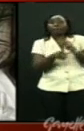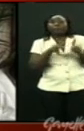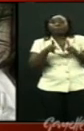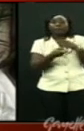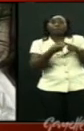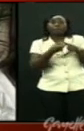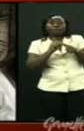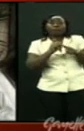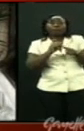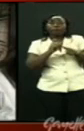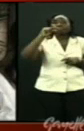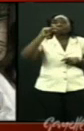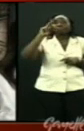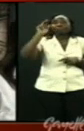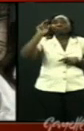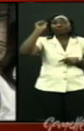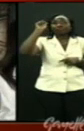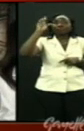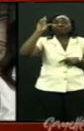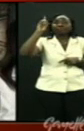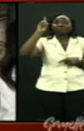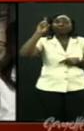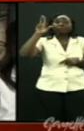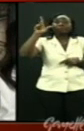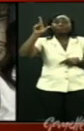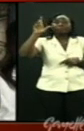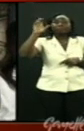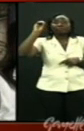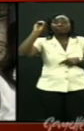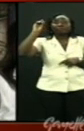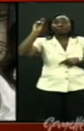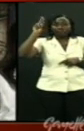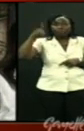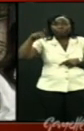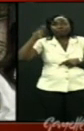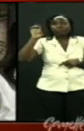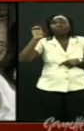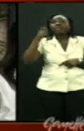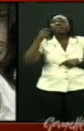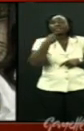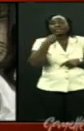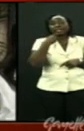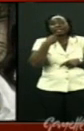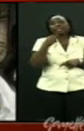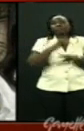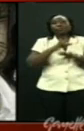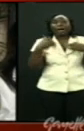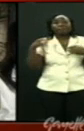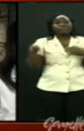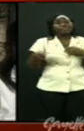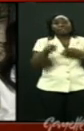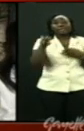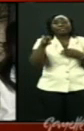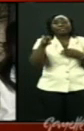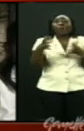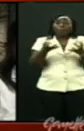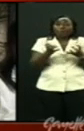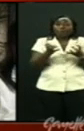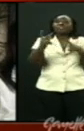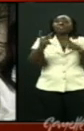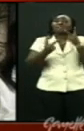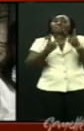to the zoo. So anxious, she wanted to go to the zoo. But unfortunately, we didn't get to go. I really wish that they could have